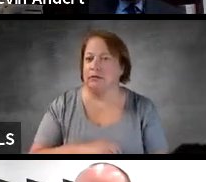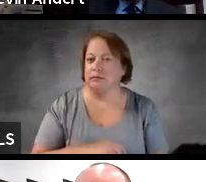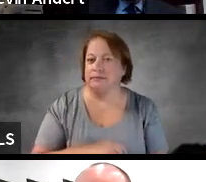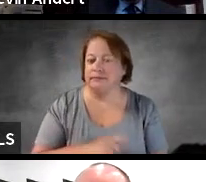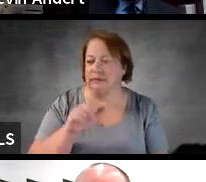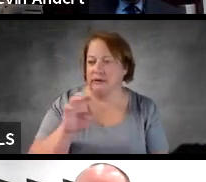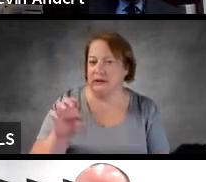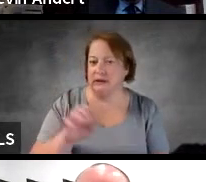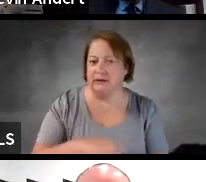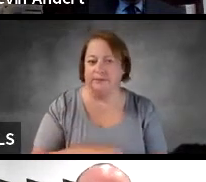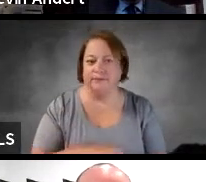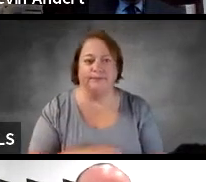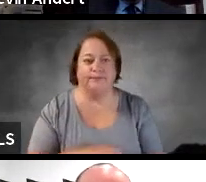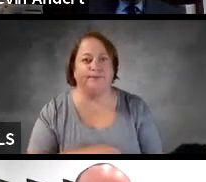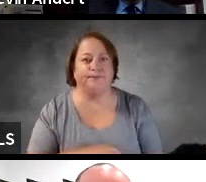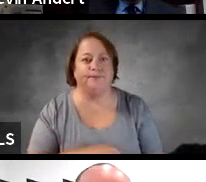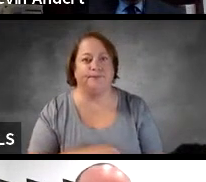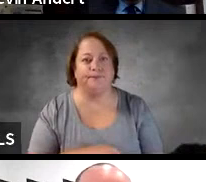Keisha Lee.